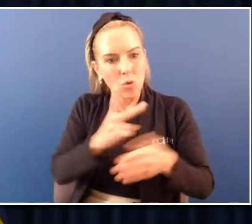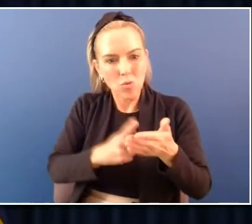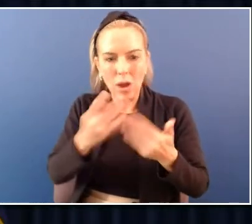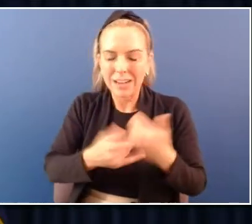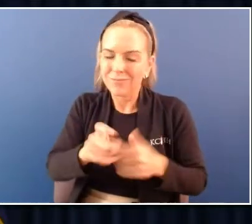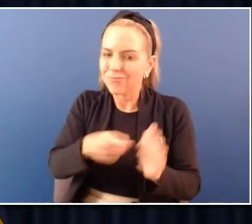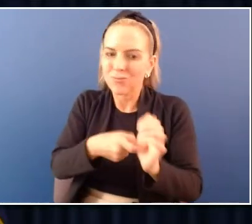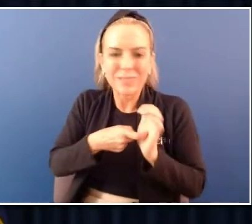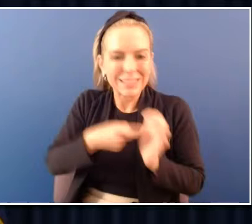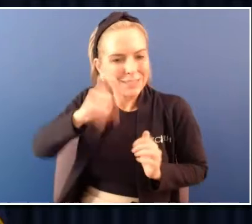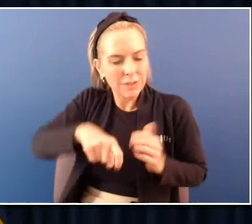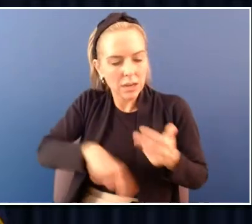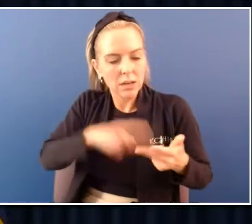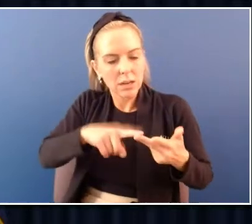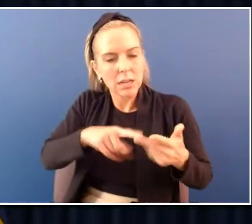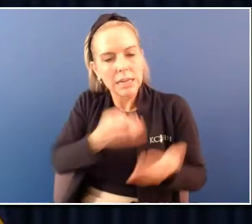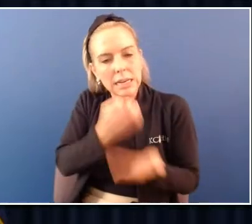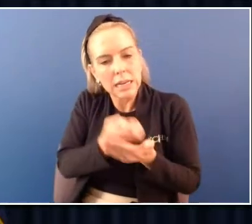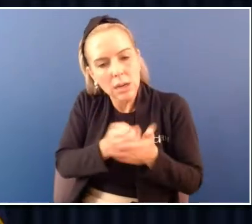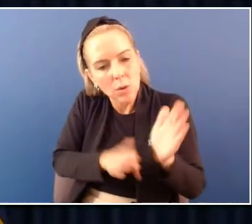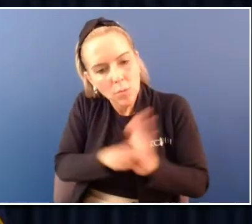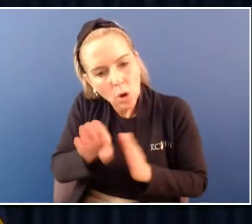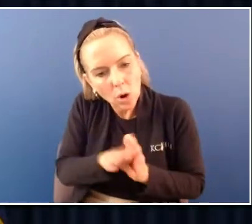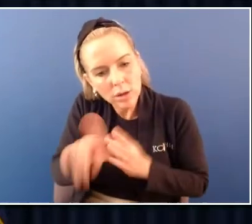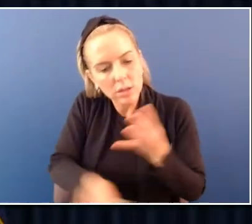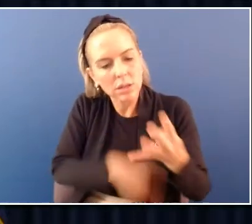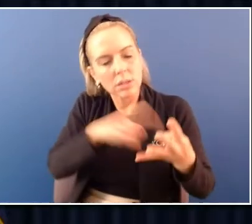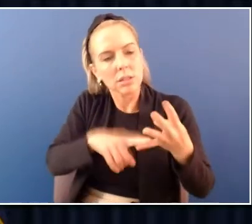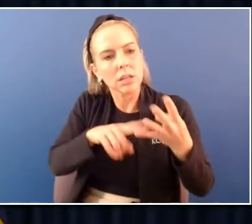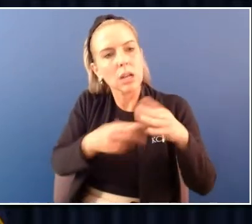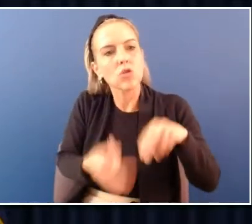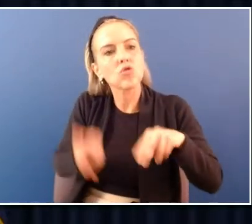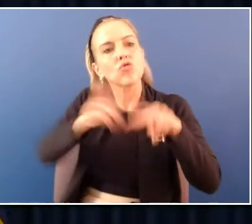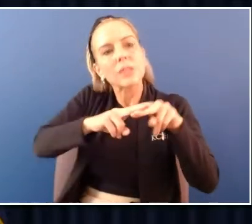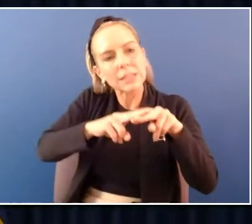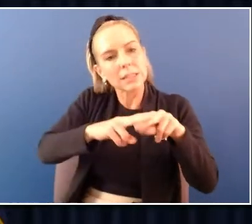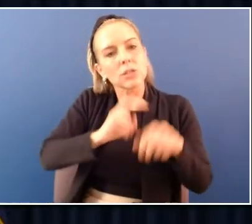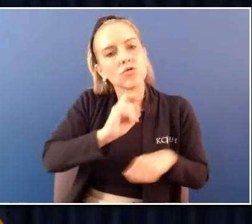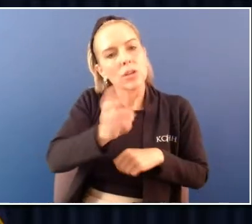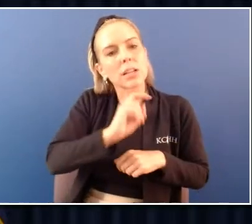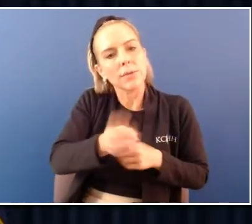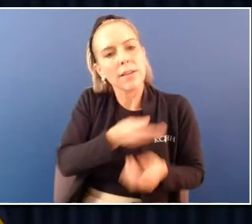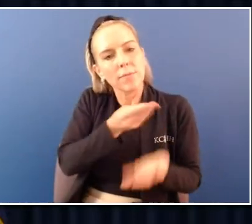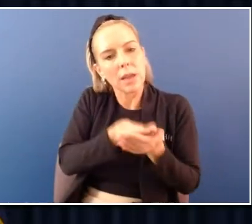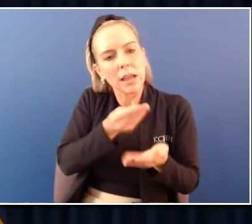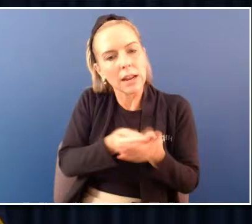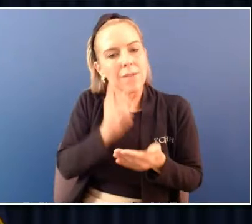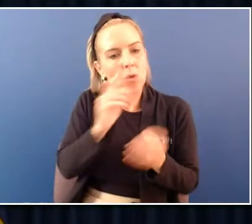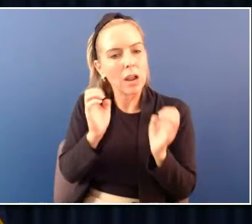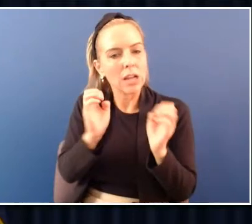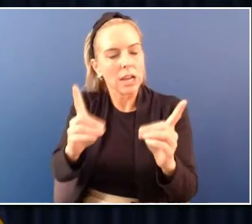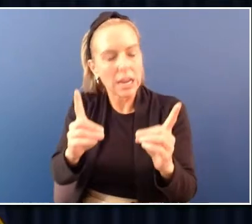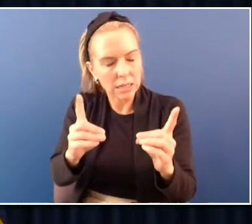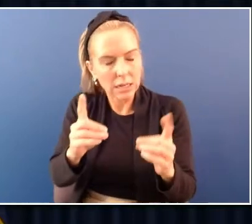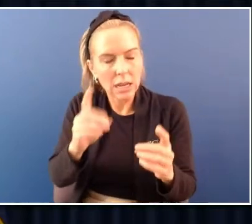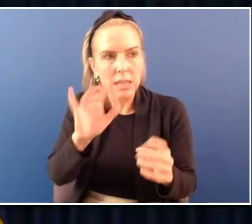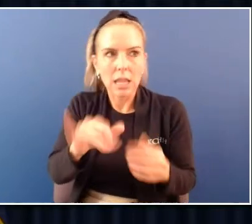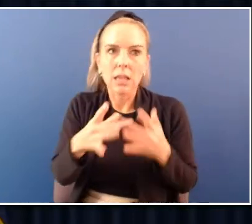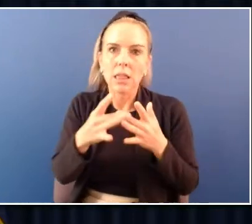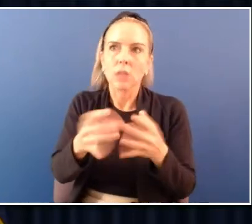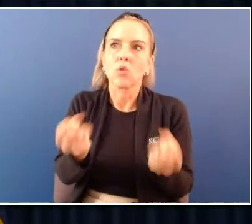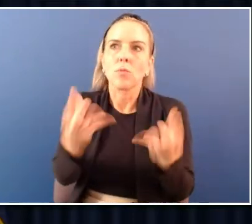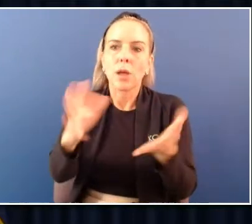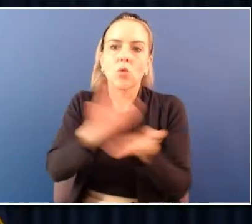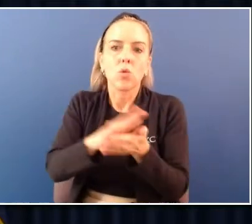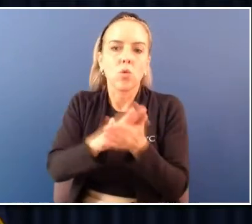to economic development, to significantly increasing transportation funds for education, which has led so many school districts to